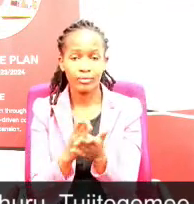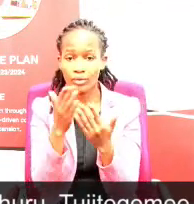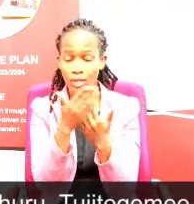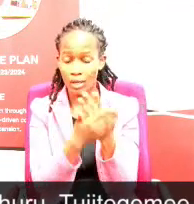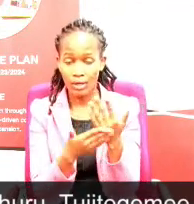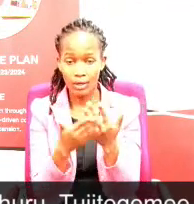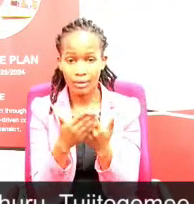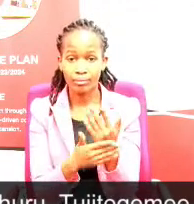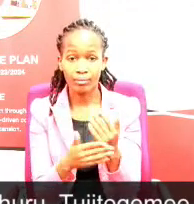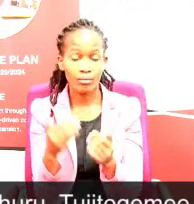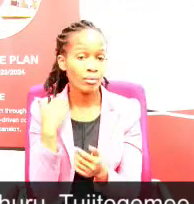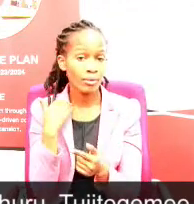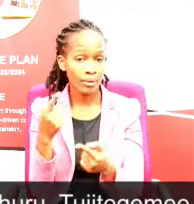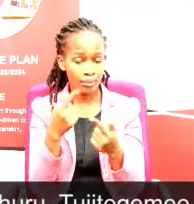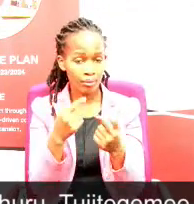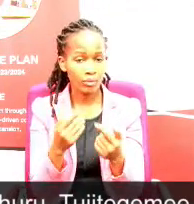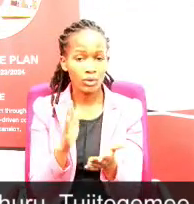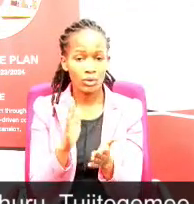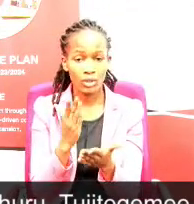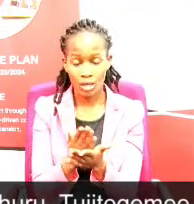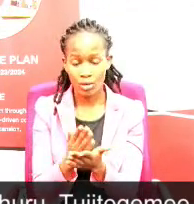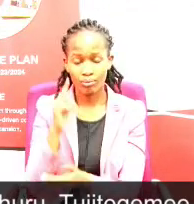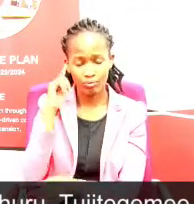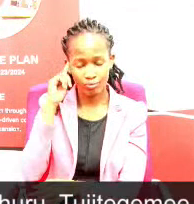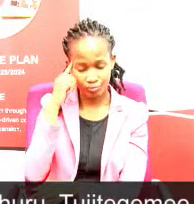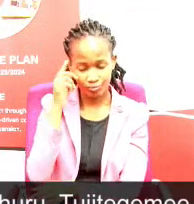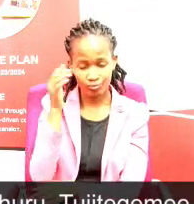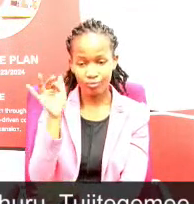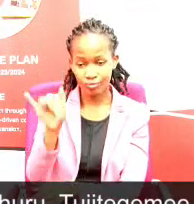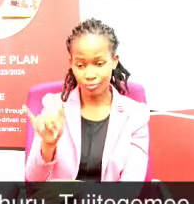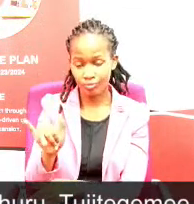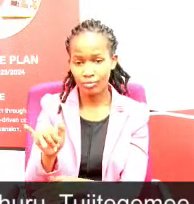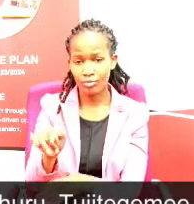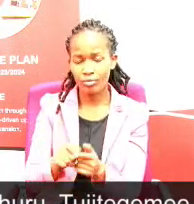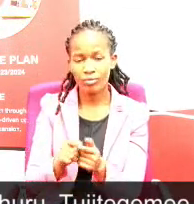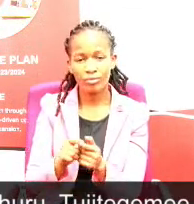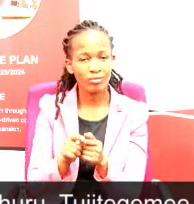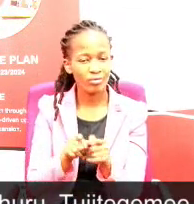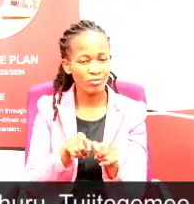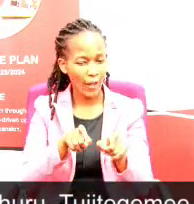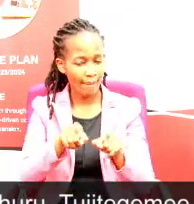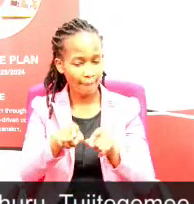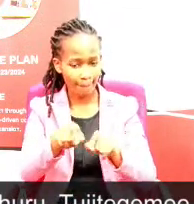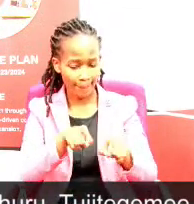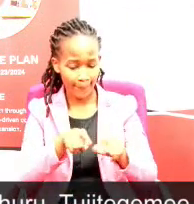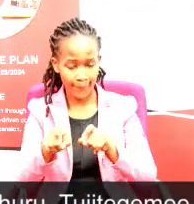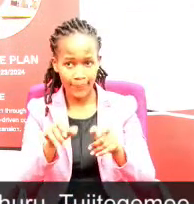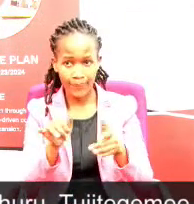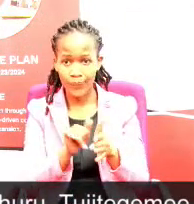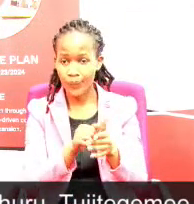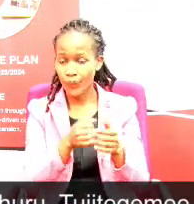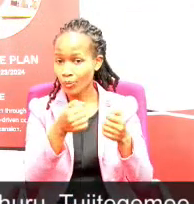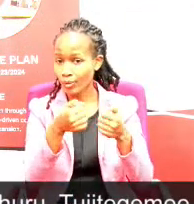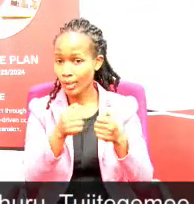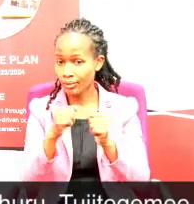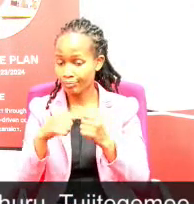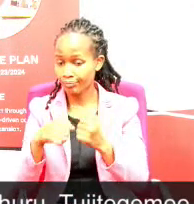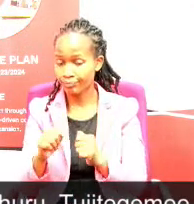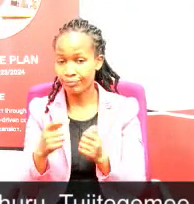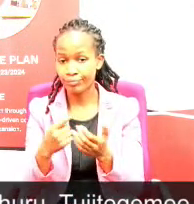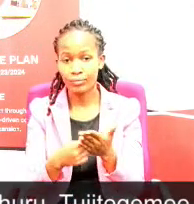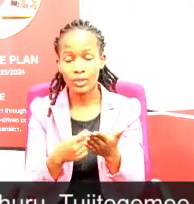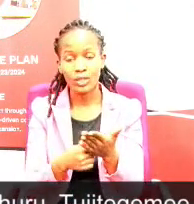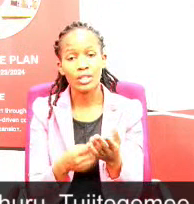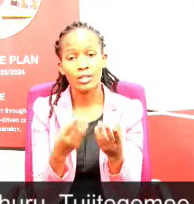cybercrime becomes something to bear in mind. And then I did mention that one of the key driving forces of this strategic plan is tax